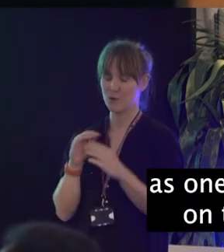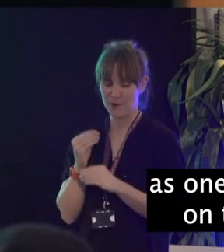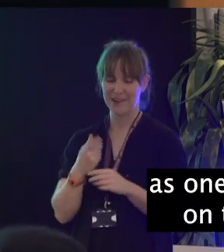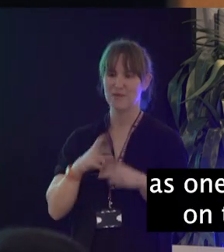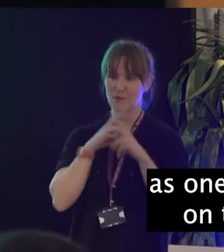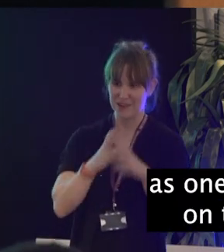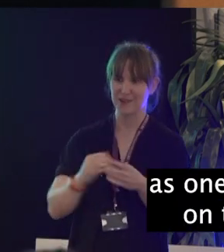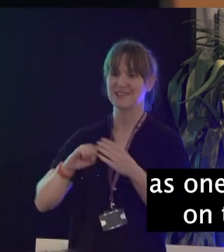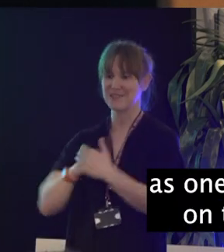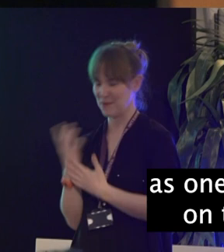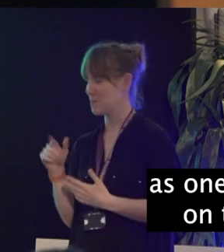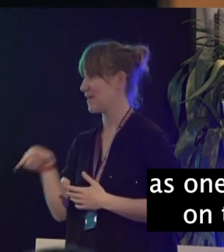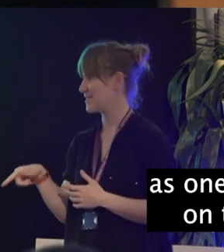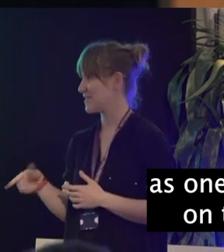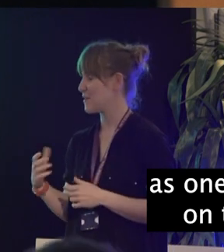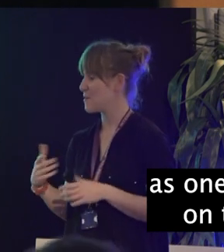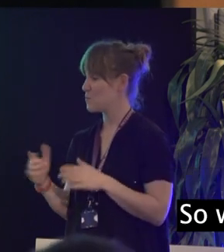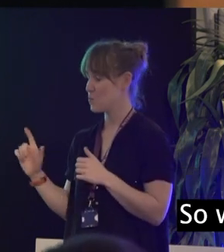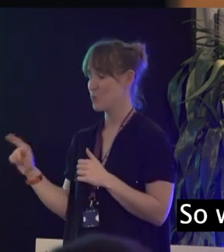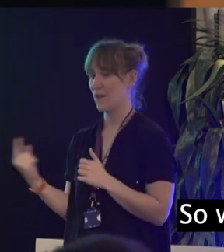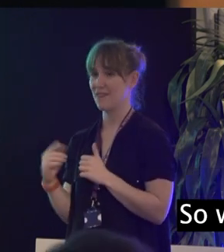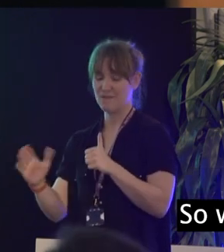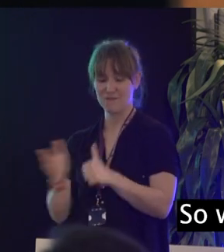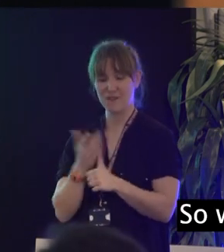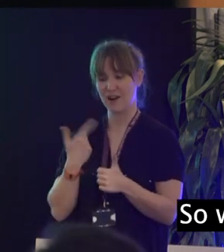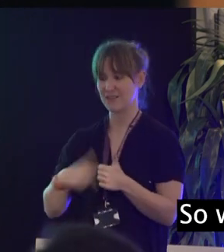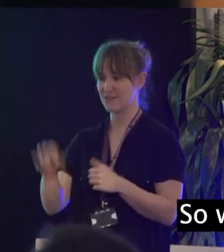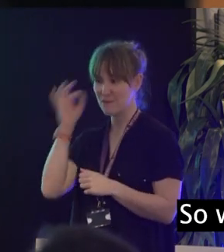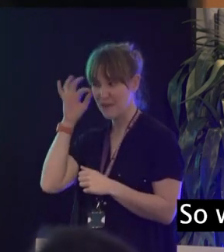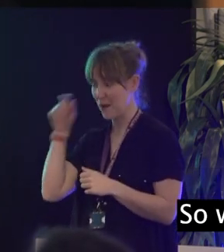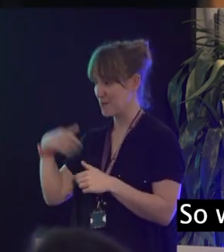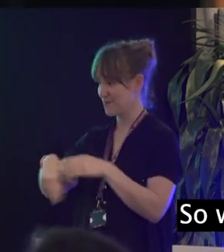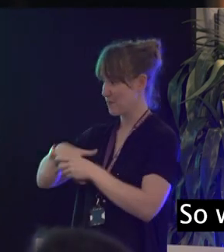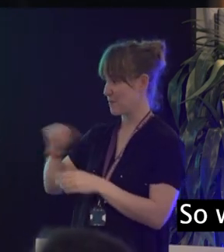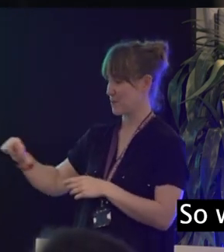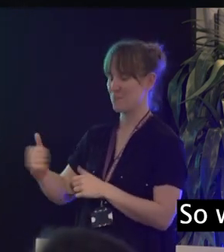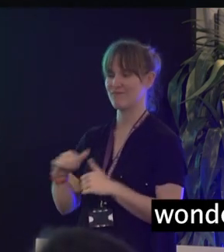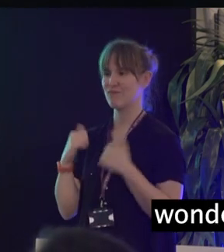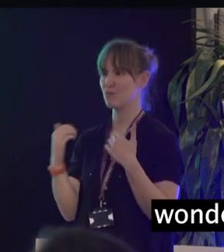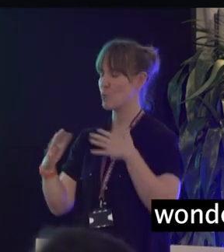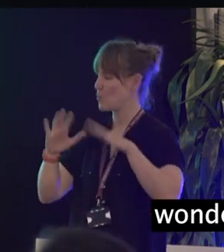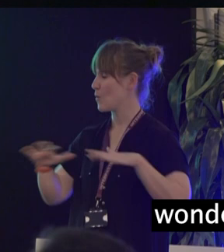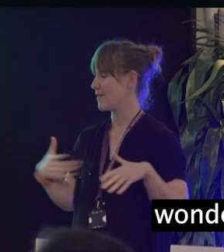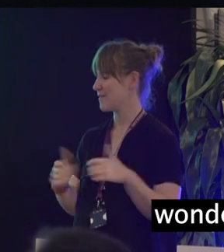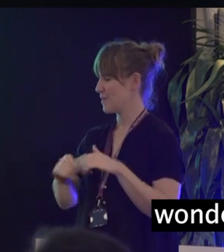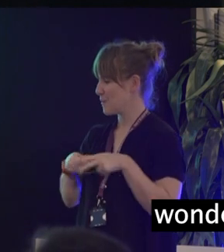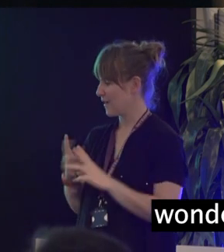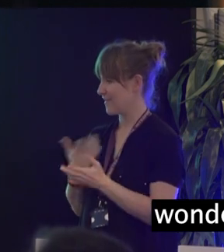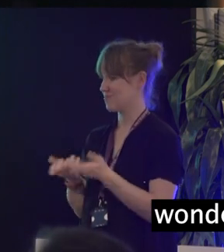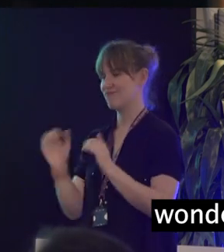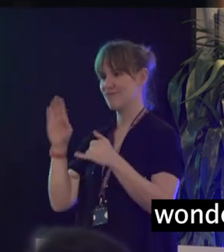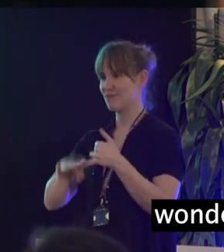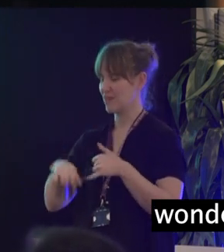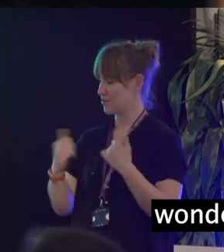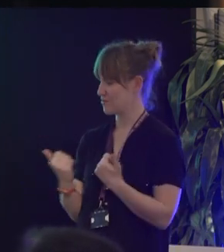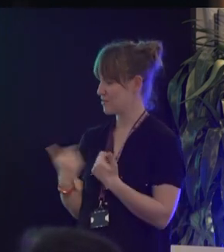placemaking fellows on the very first bit of the programme. So what a wonderful way to end two wonderful days and